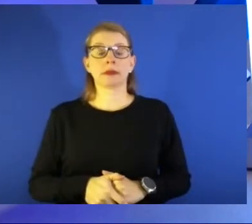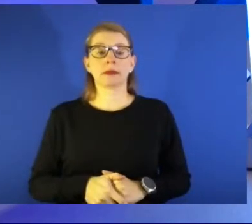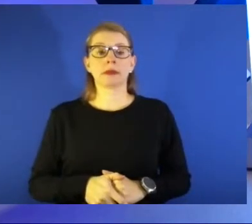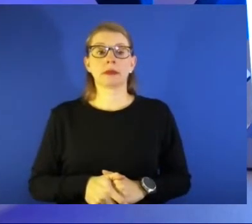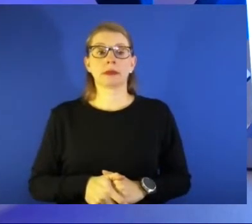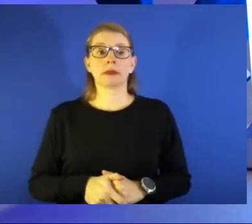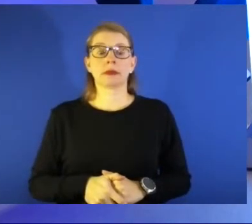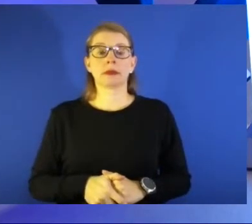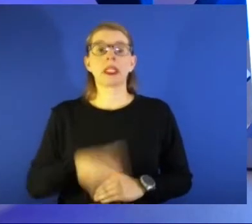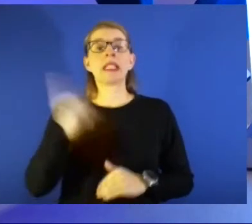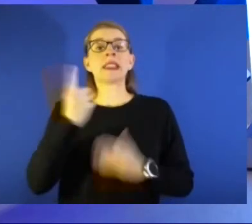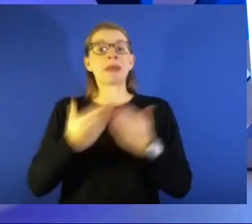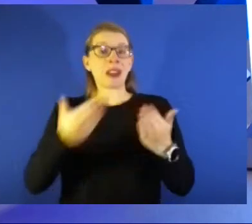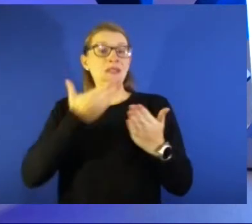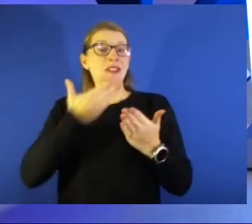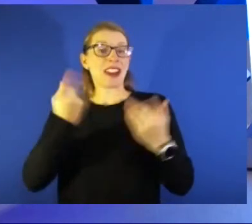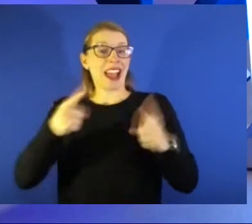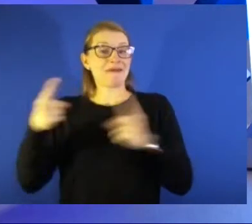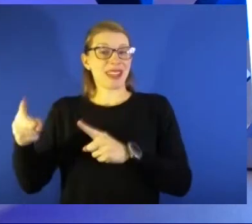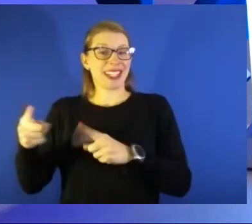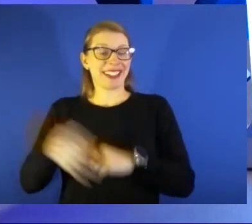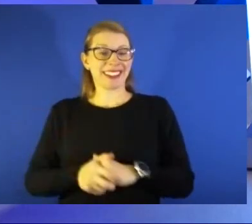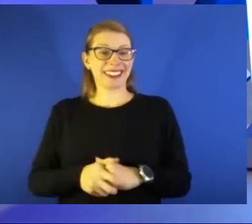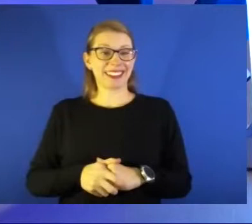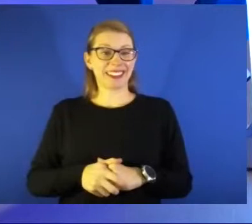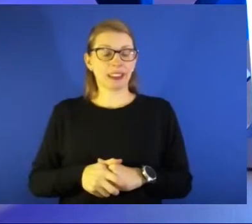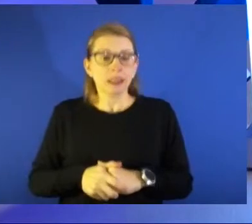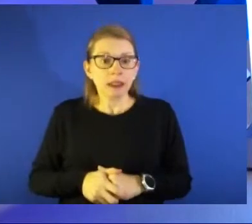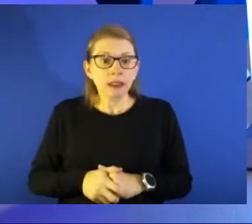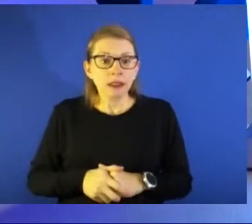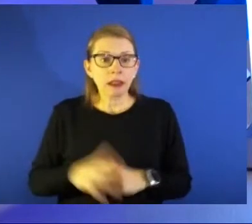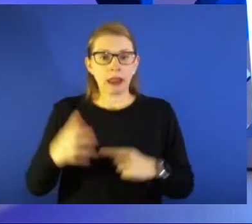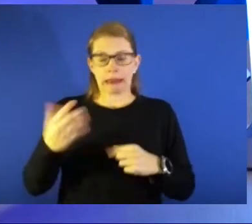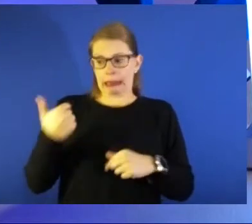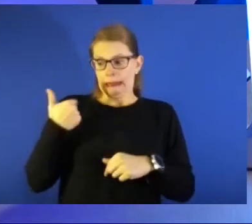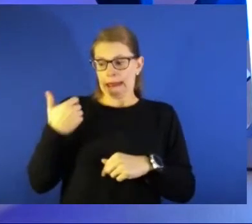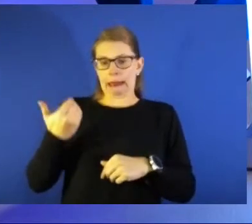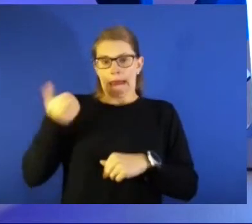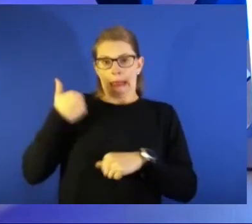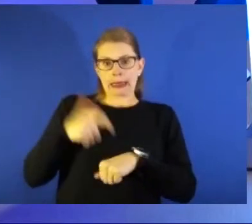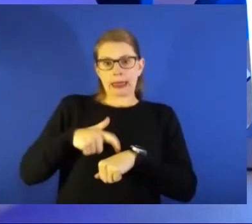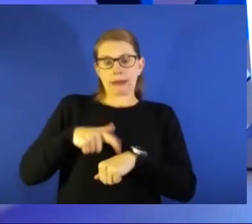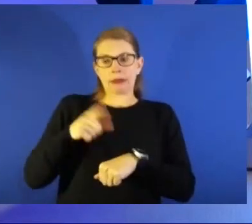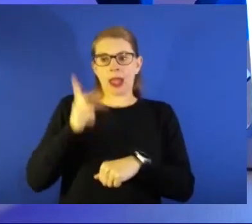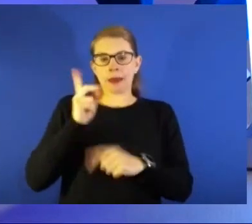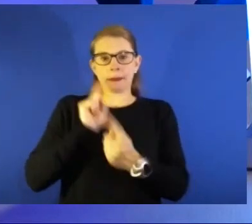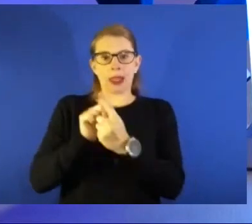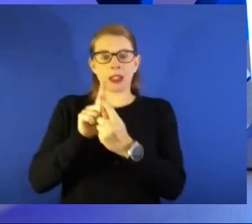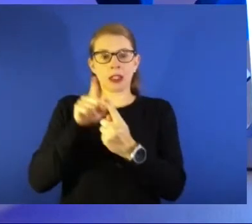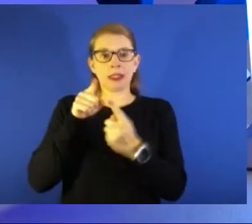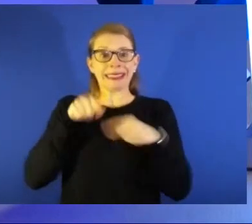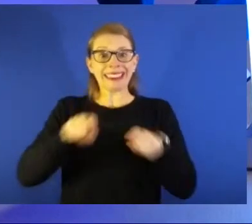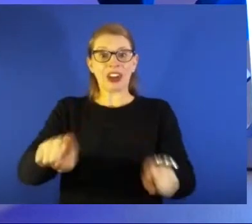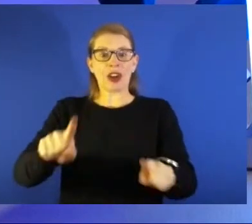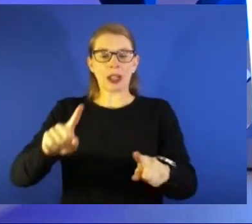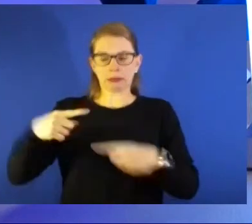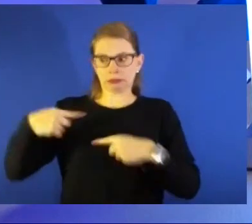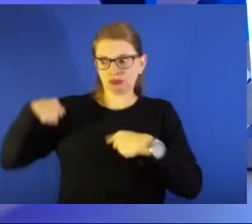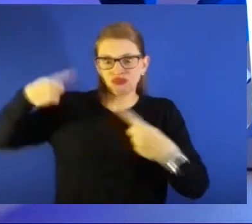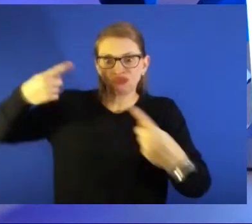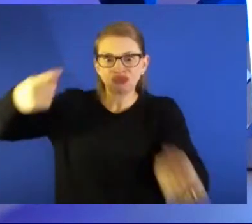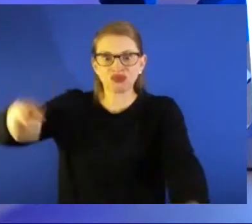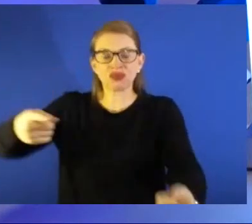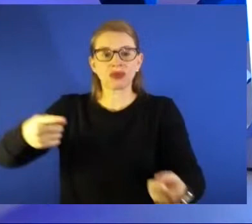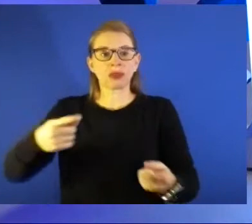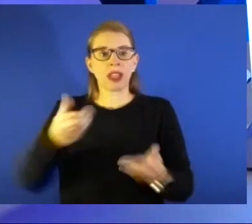that did happen over this time. This is, I think, one of the last times I saw you. Is you got a chance during all of this. Do you remember a little thing called